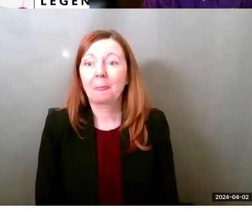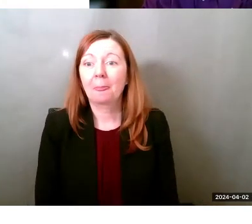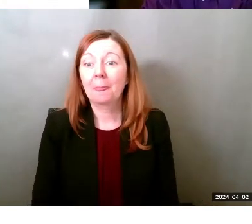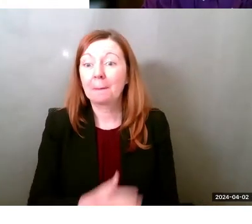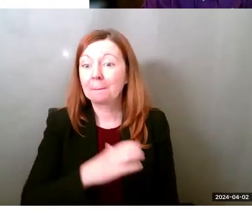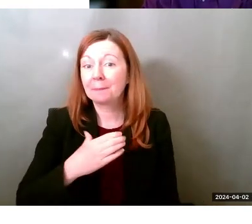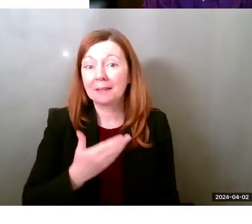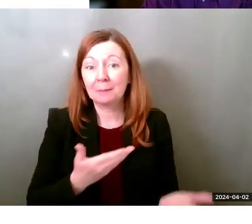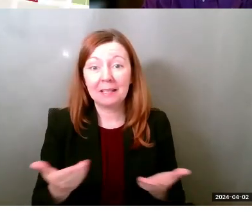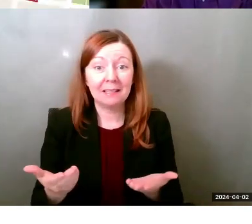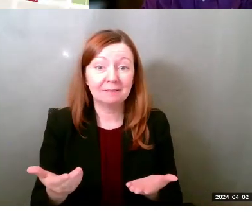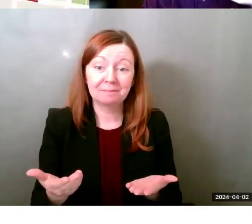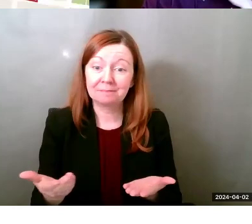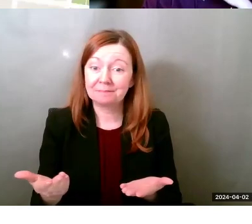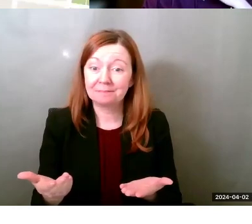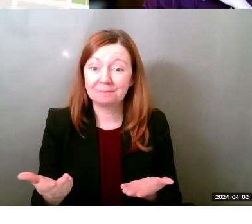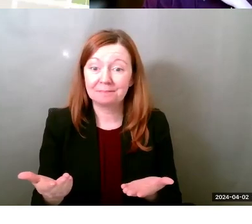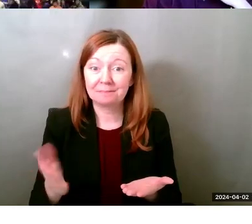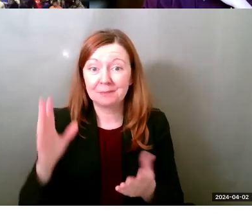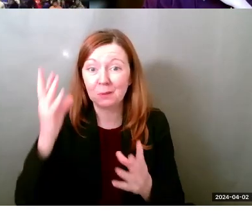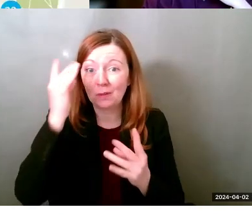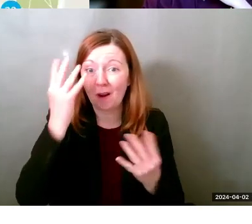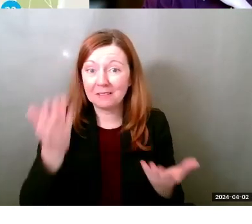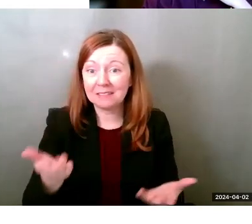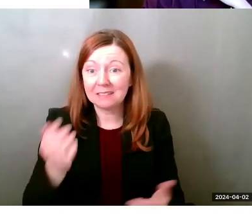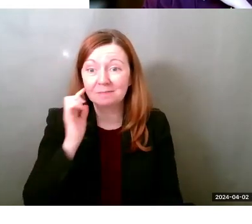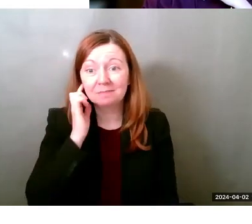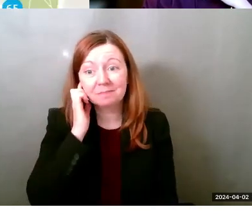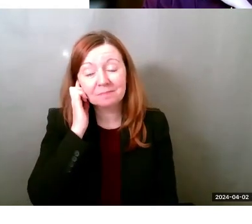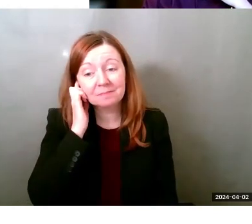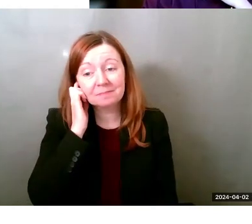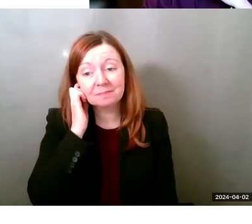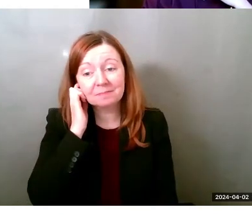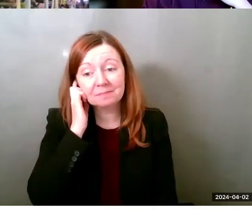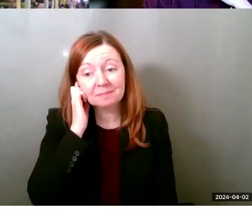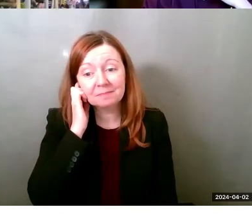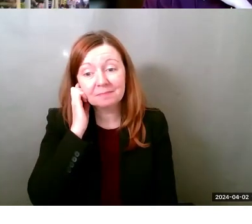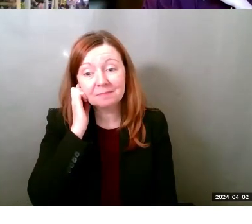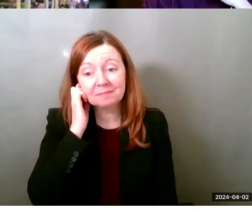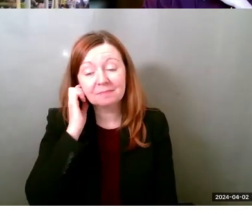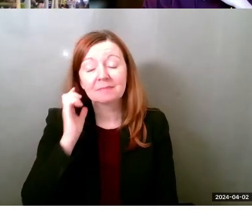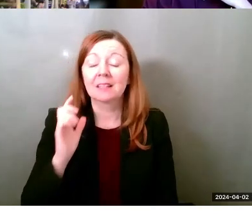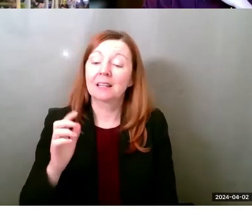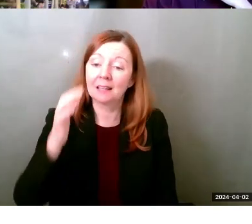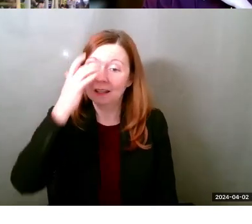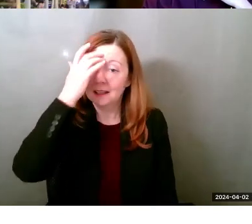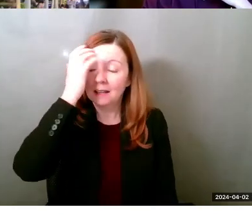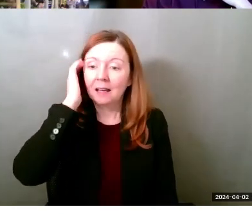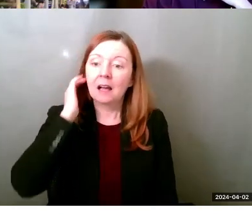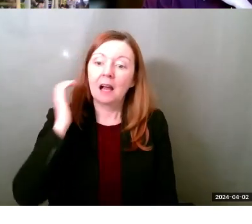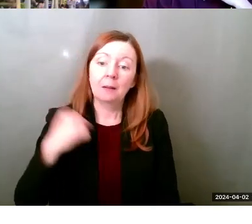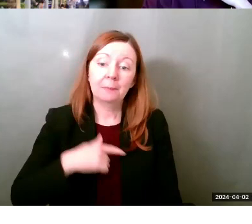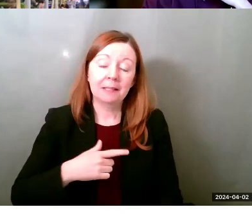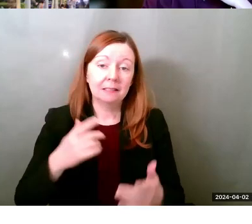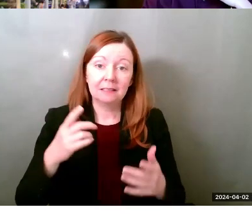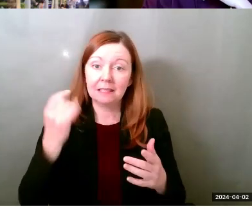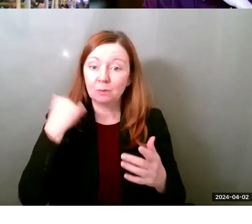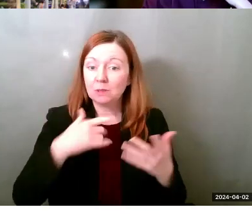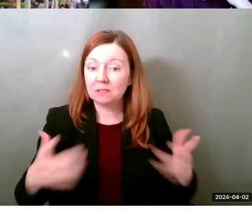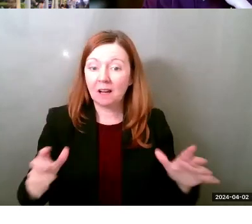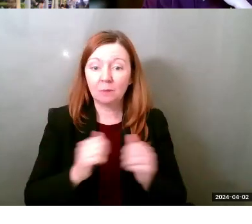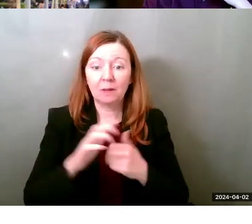Committee, what's your thought? Well, I mean, if as long as we're through all the committee comments, I don't